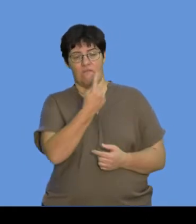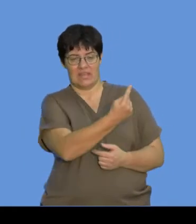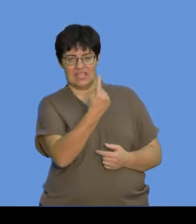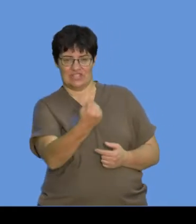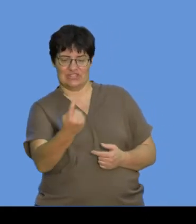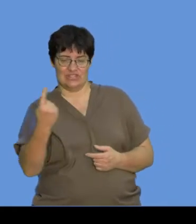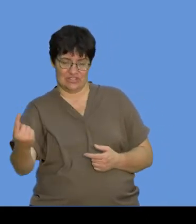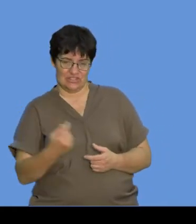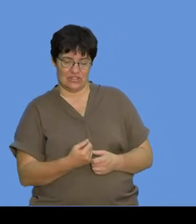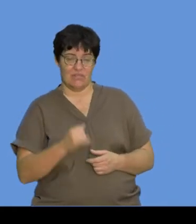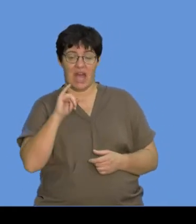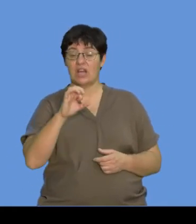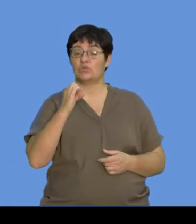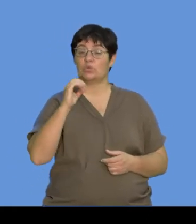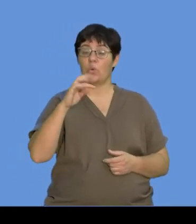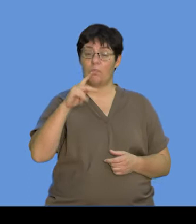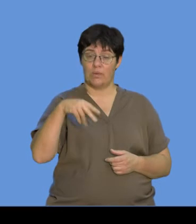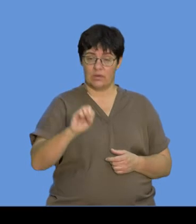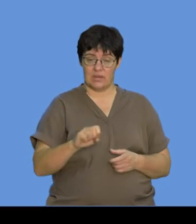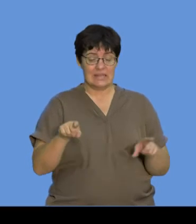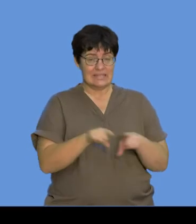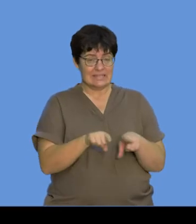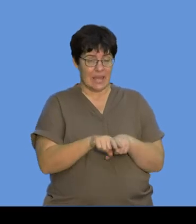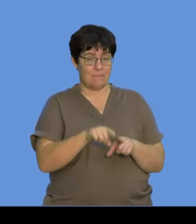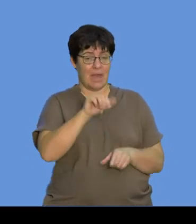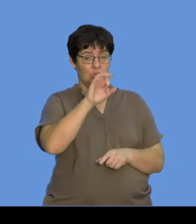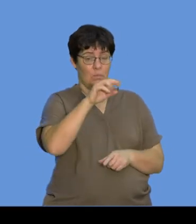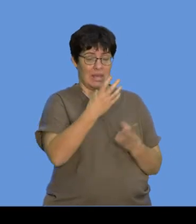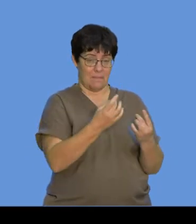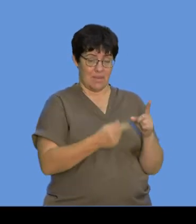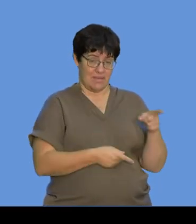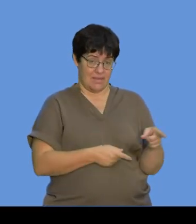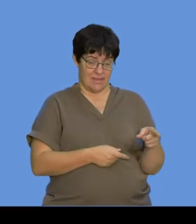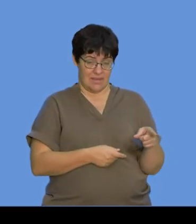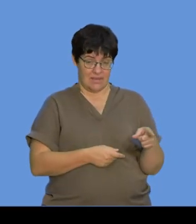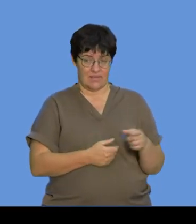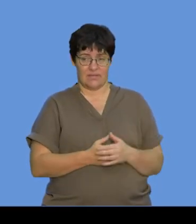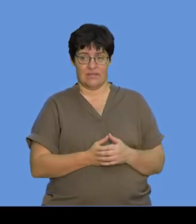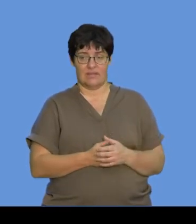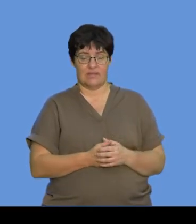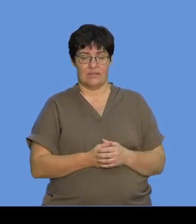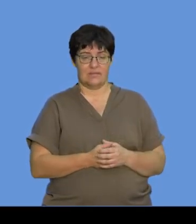the mass numbers of each isotope. So isotopes, we're saying same atomic number, right?